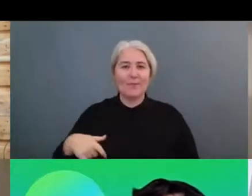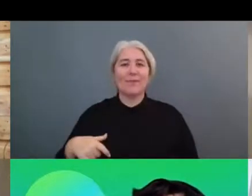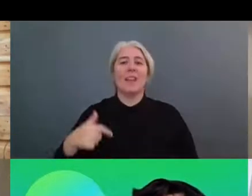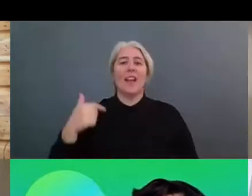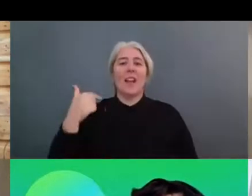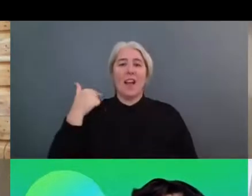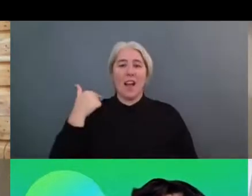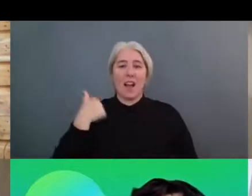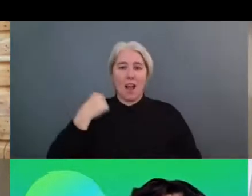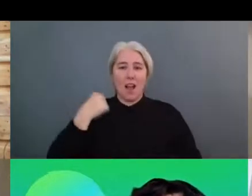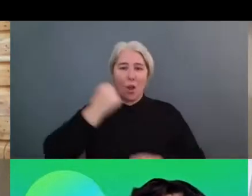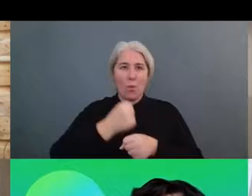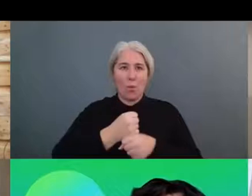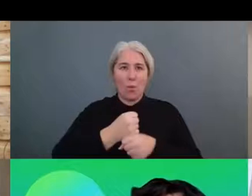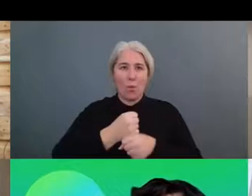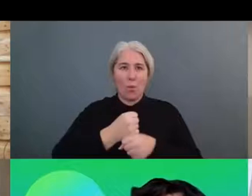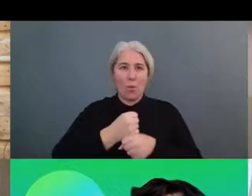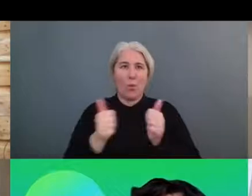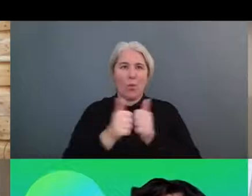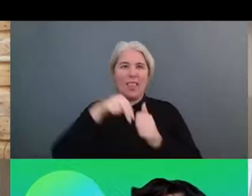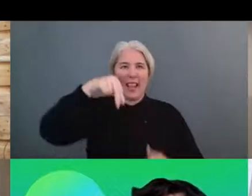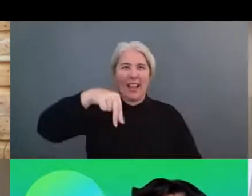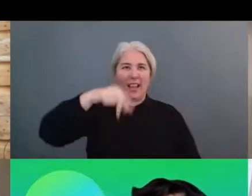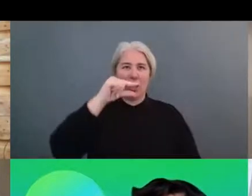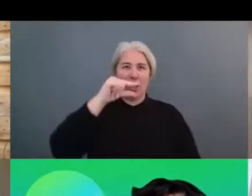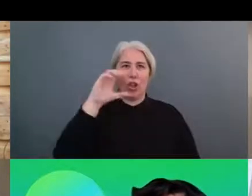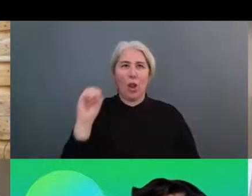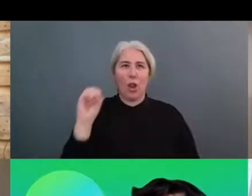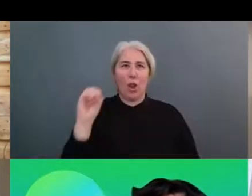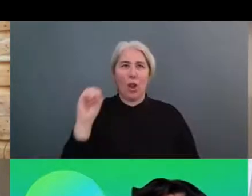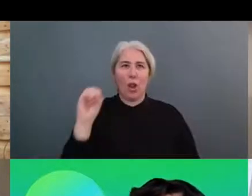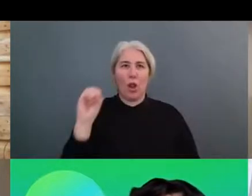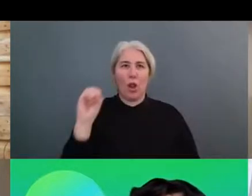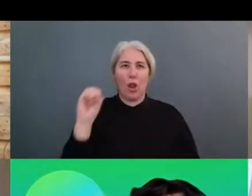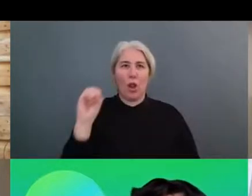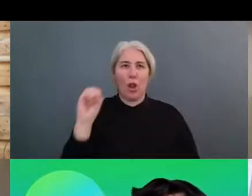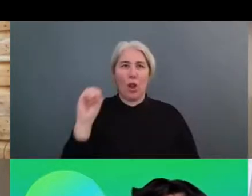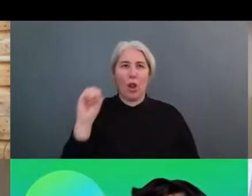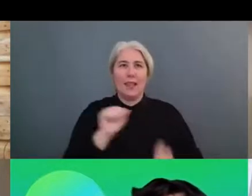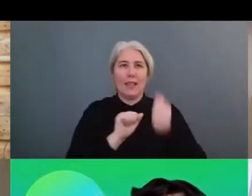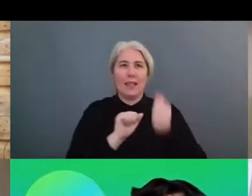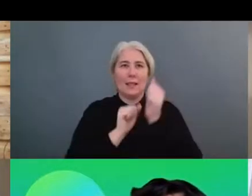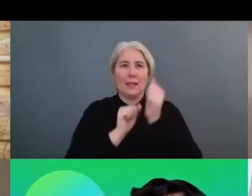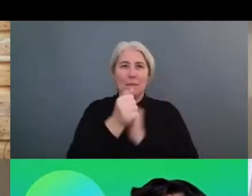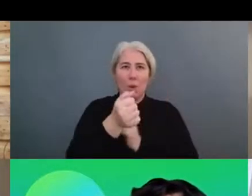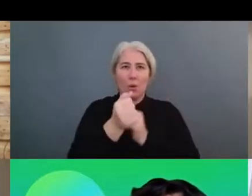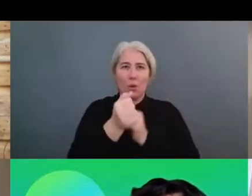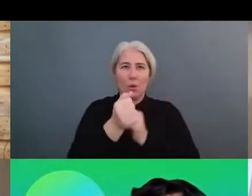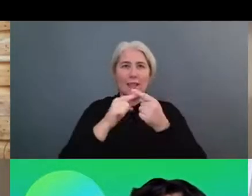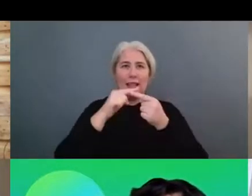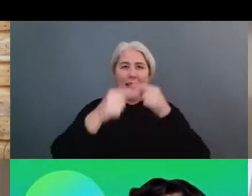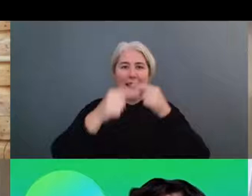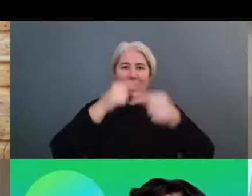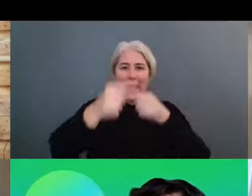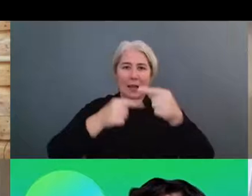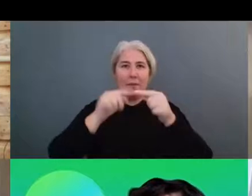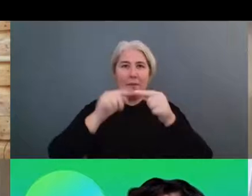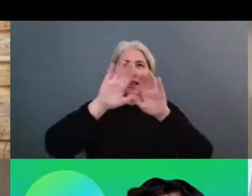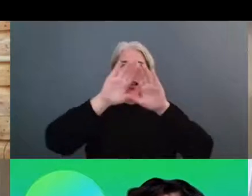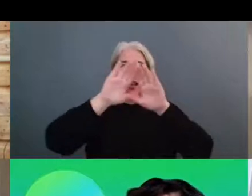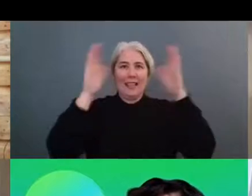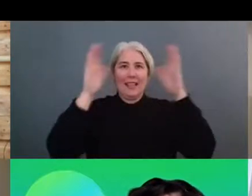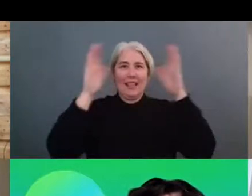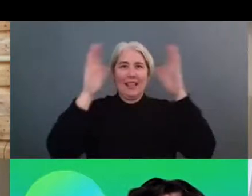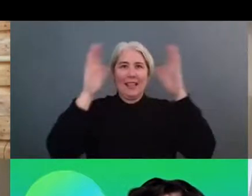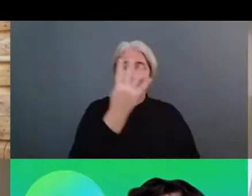Sustainability International. So it's an NGO we created a few years ago, which has members across the globe in 40 plus different countries, ranging from